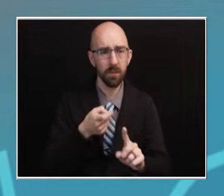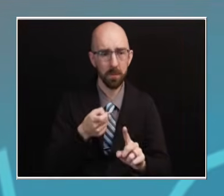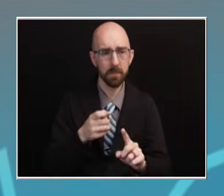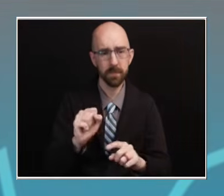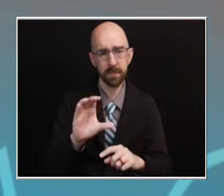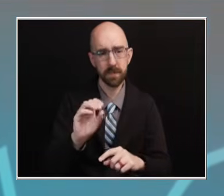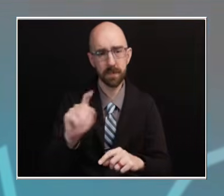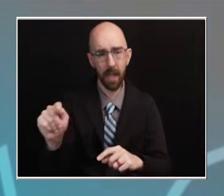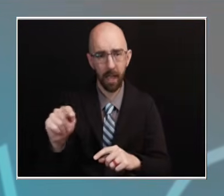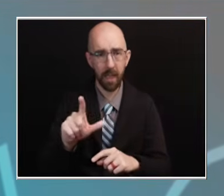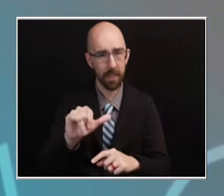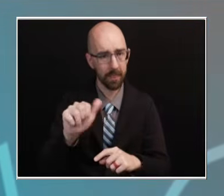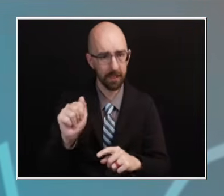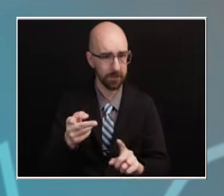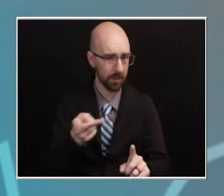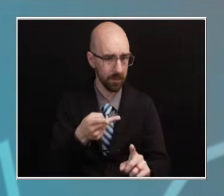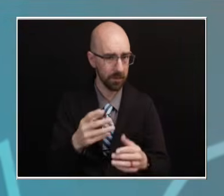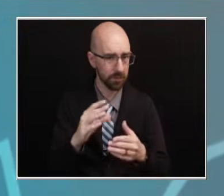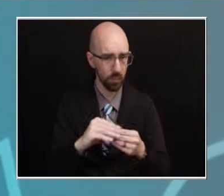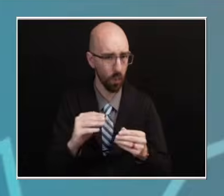Lisa's story to be today?